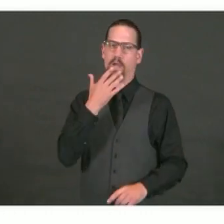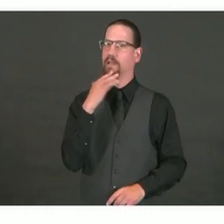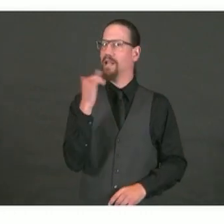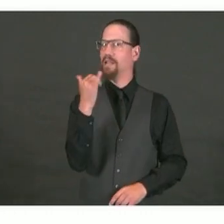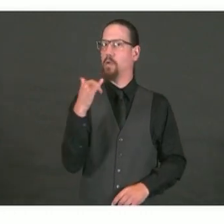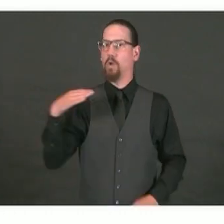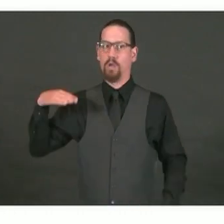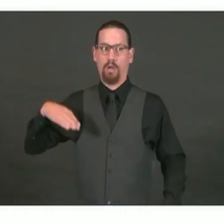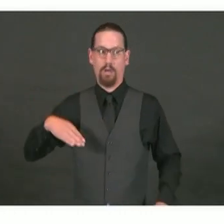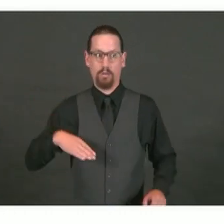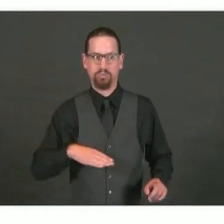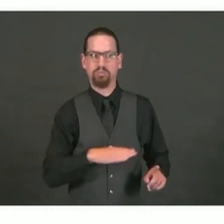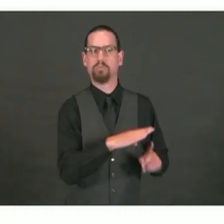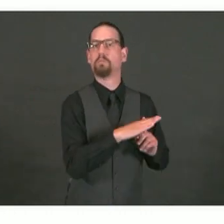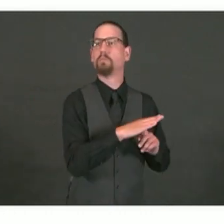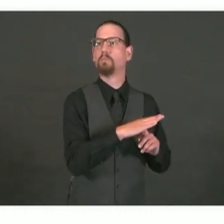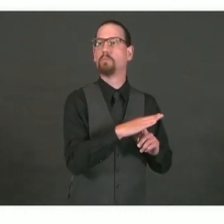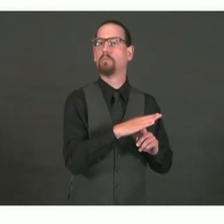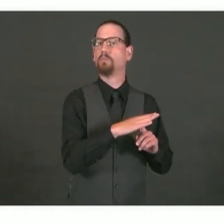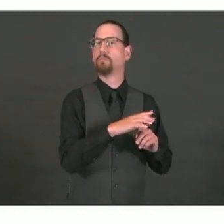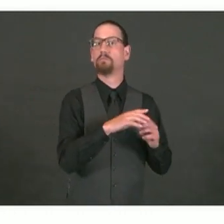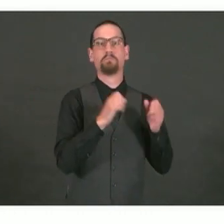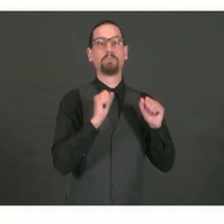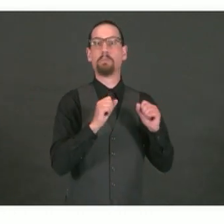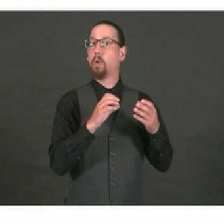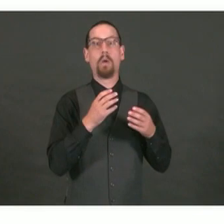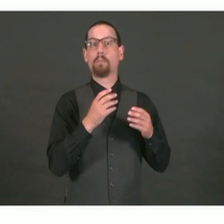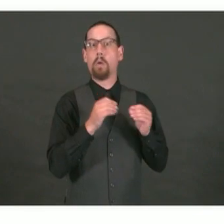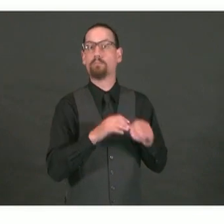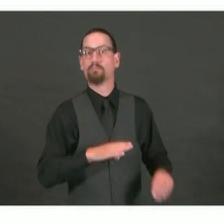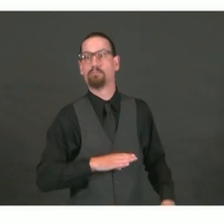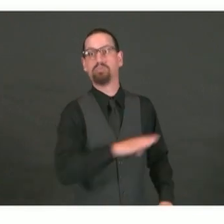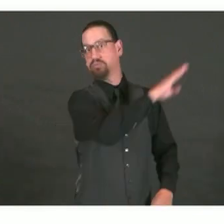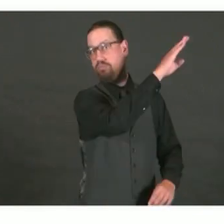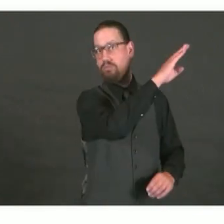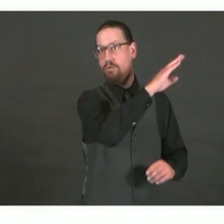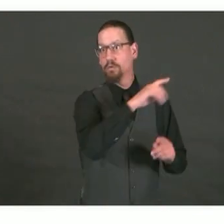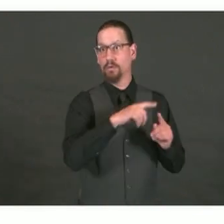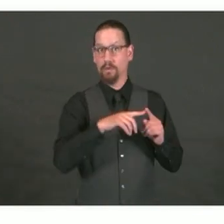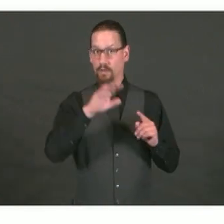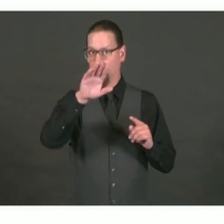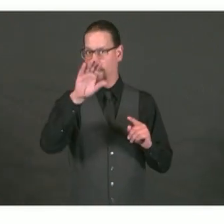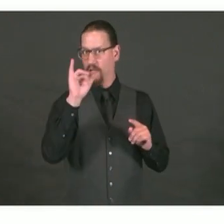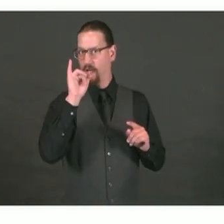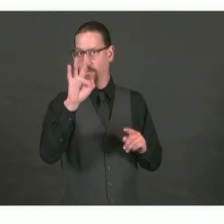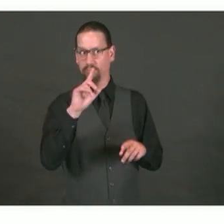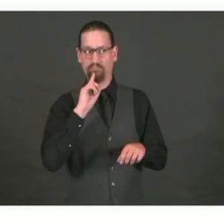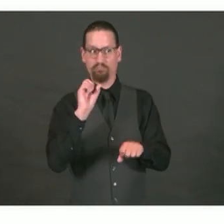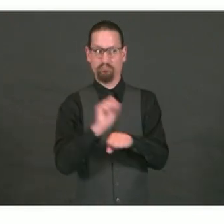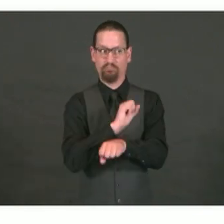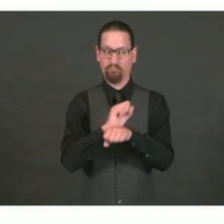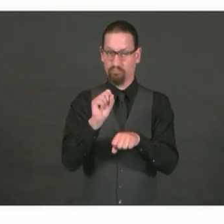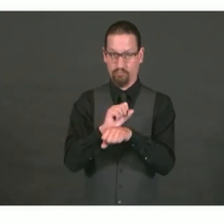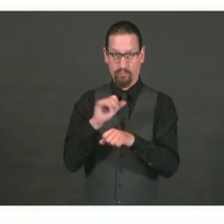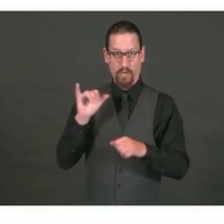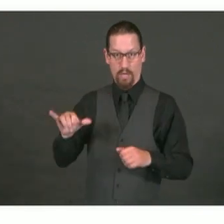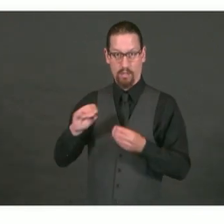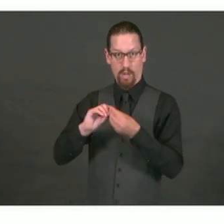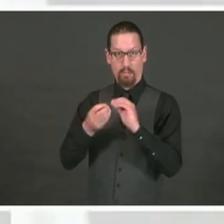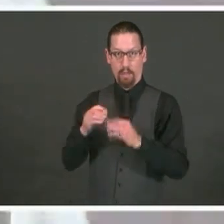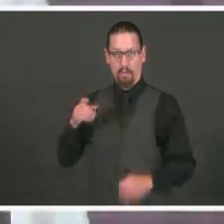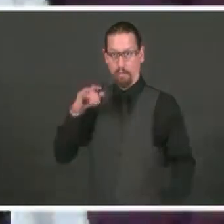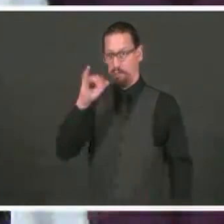much higher. If that were to happen, then I have to go back and impose